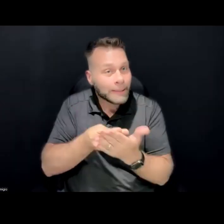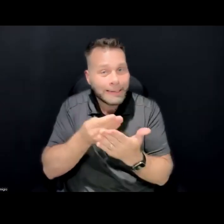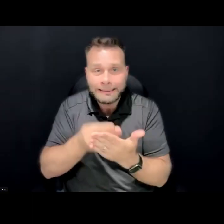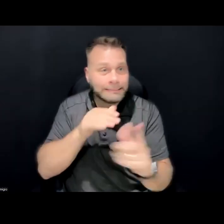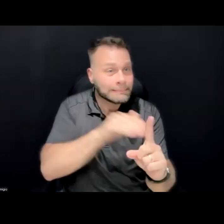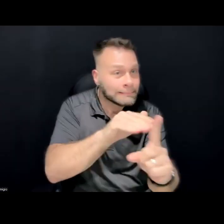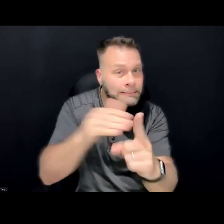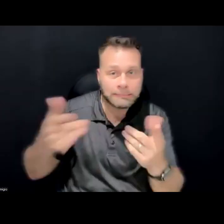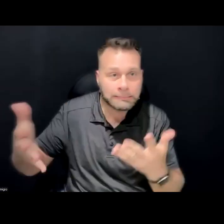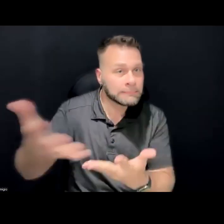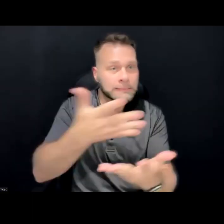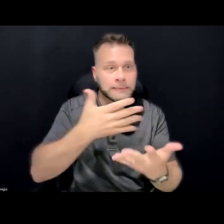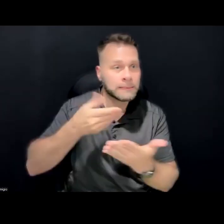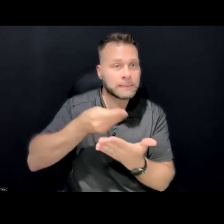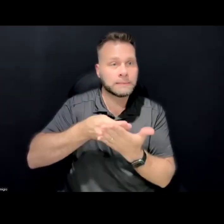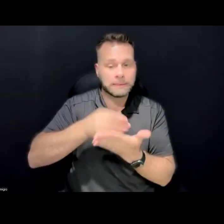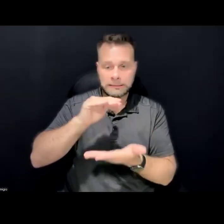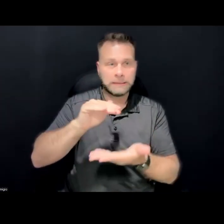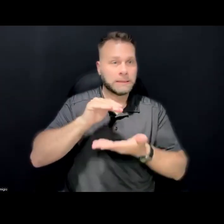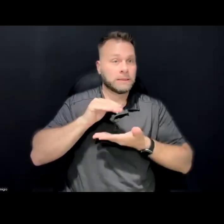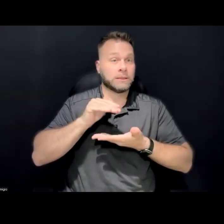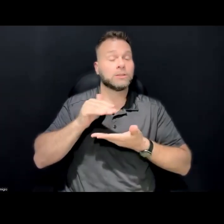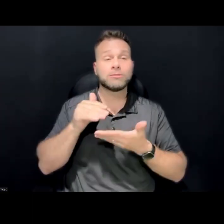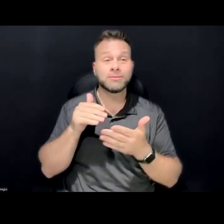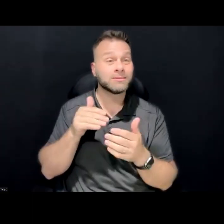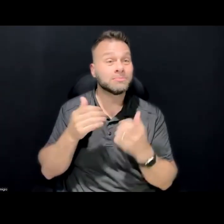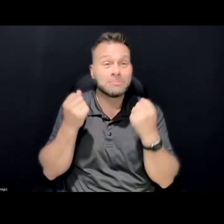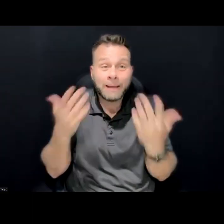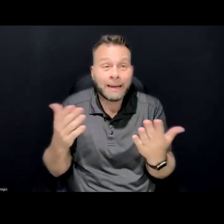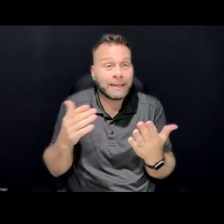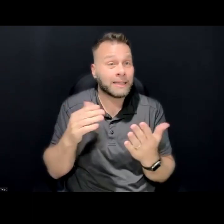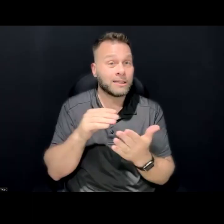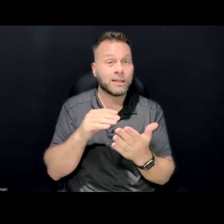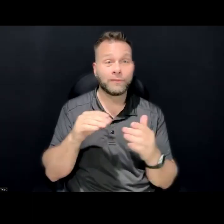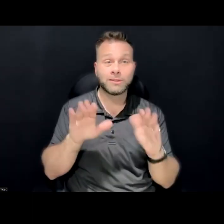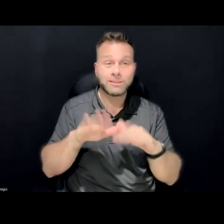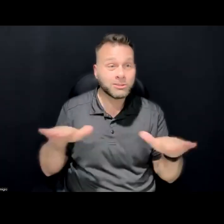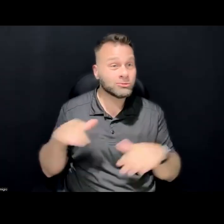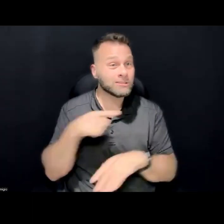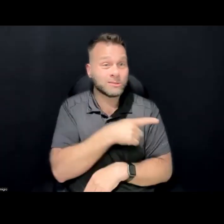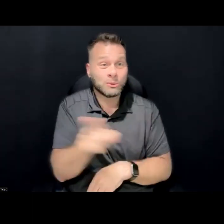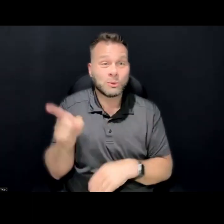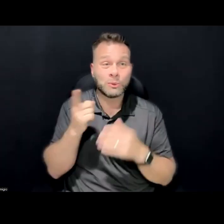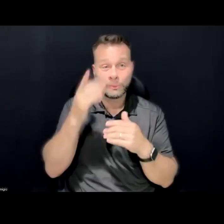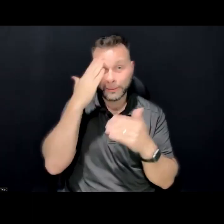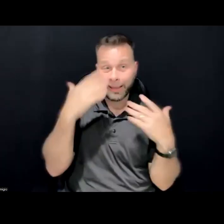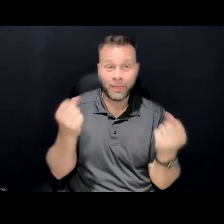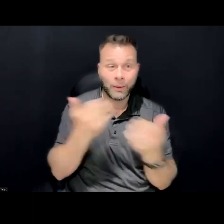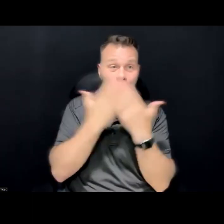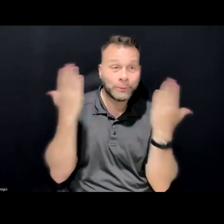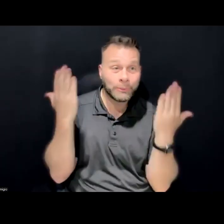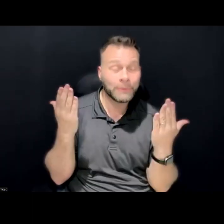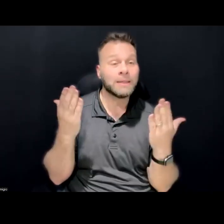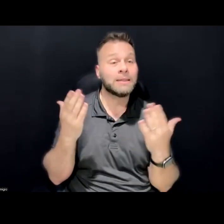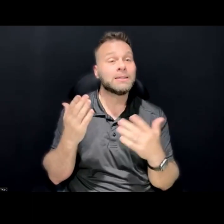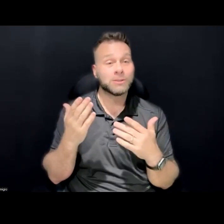her because a lot of our children don't have mental health. And so we are very intentionally in a lot of